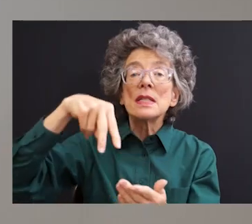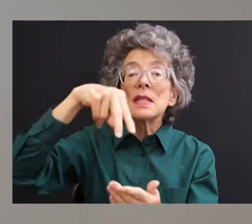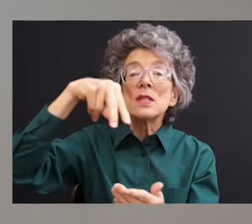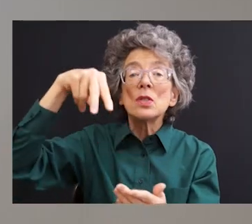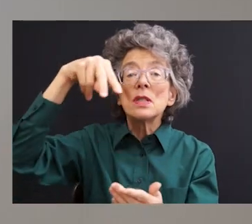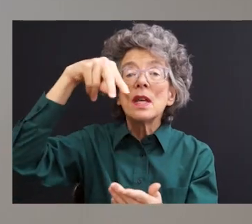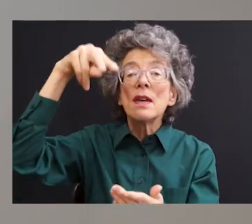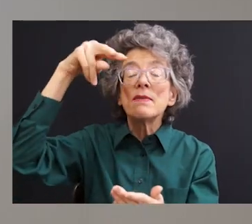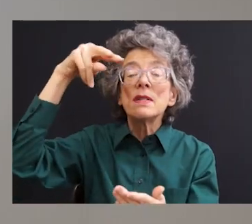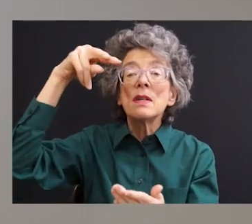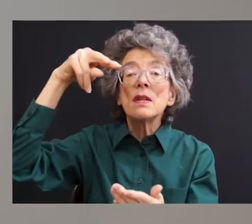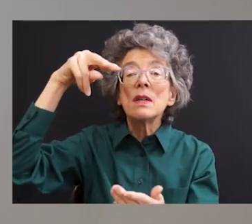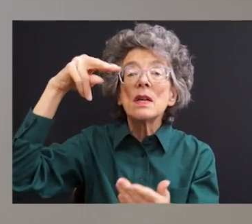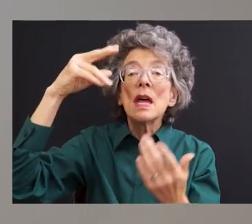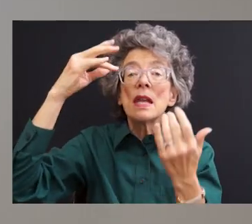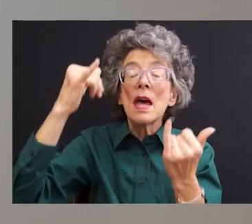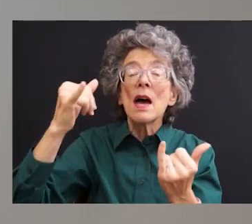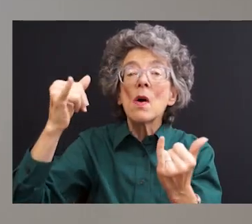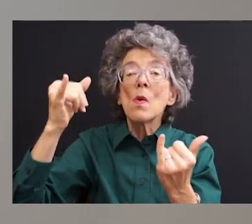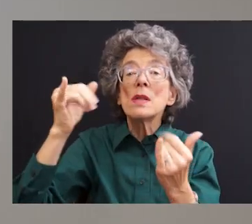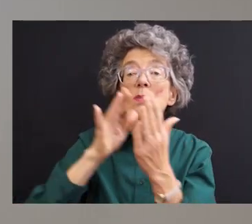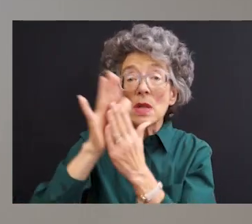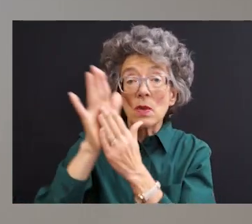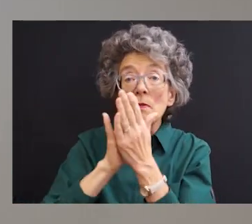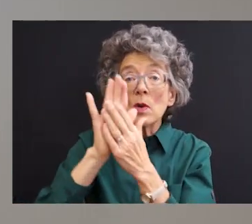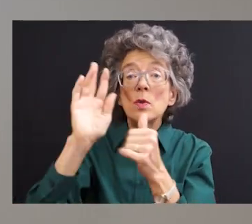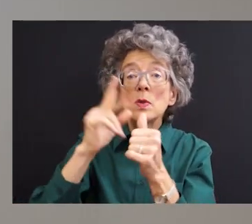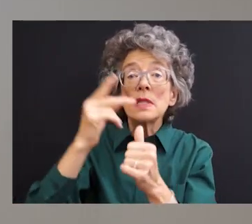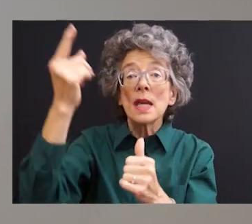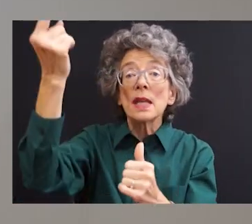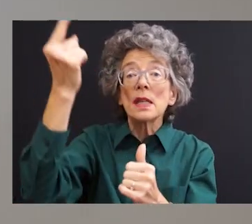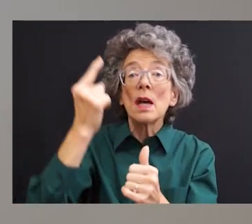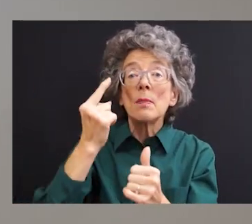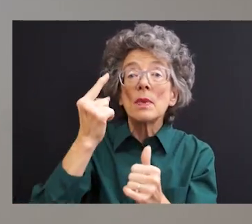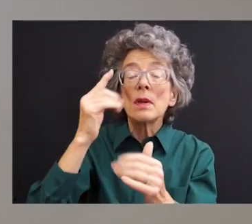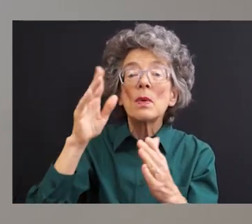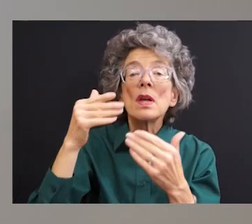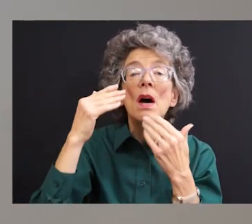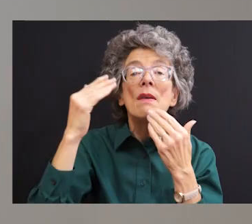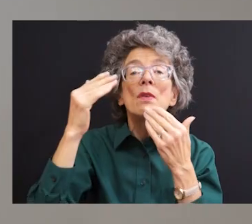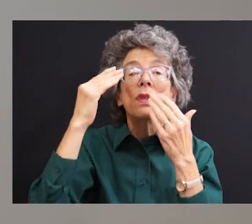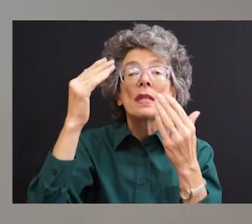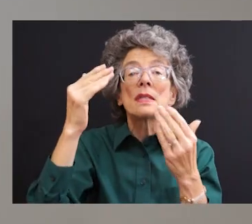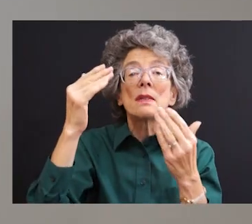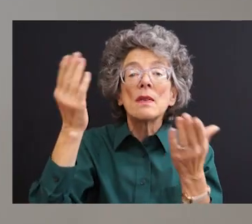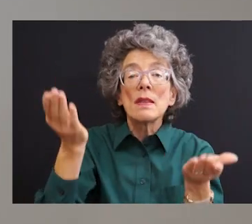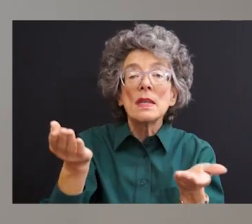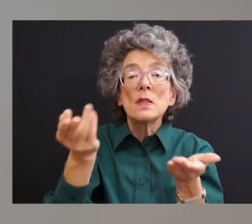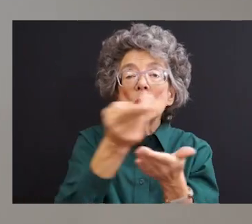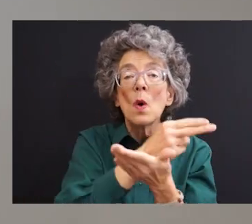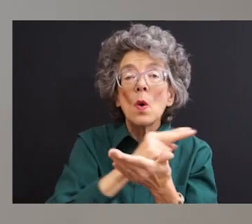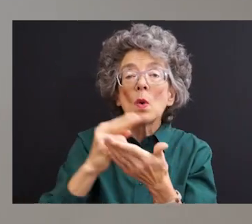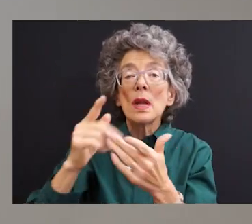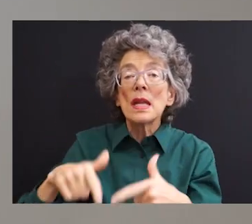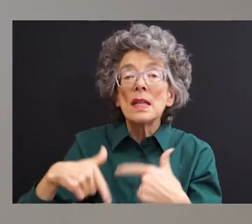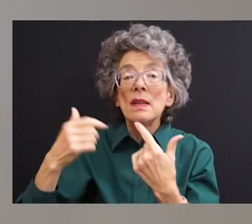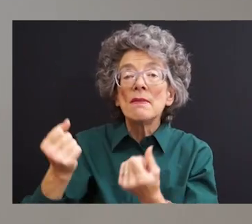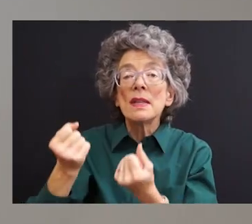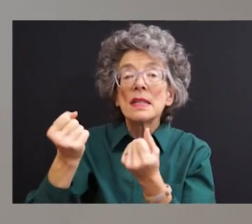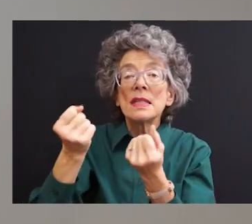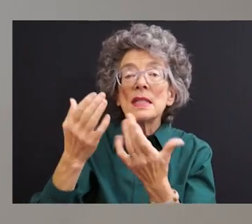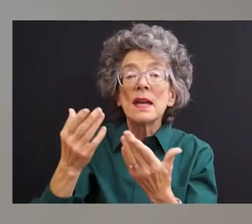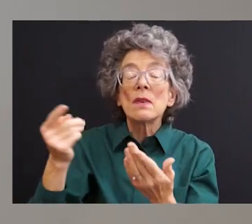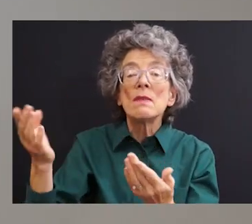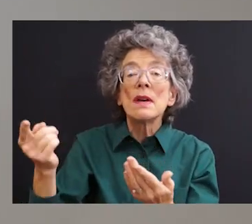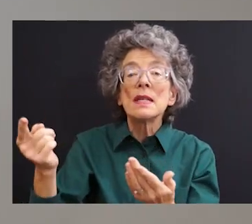ascension into heaven, and as we look forward to his second coming, we offer you in thanksgiving this holy and living